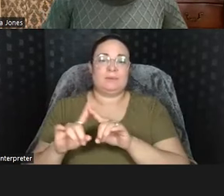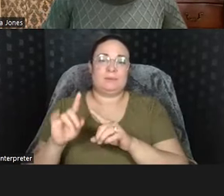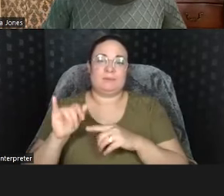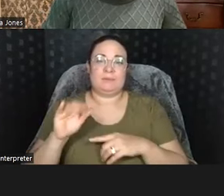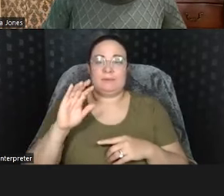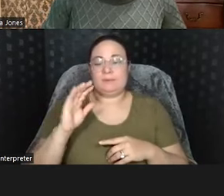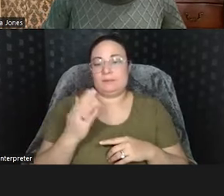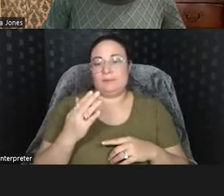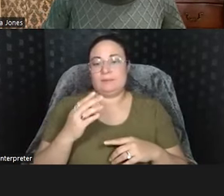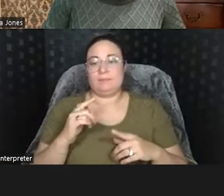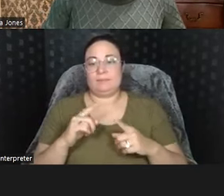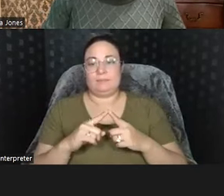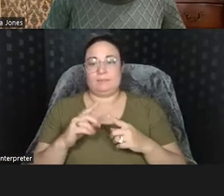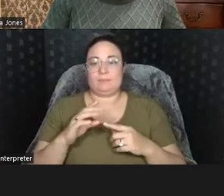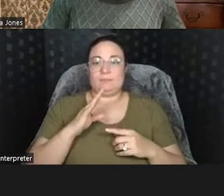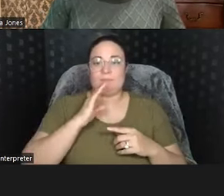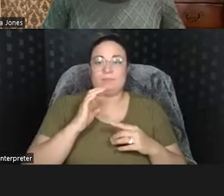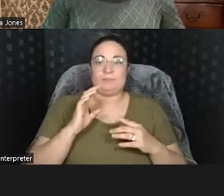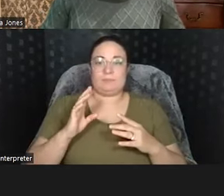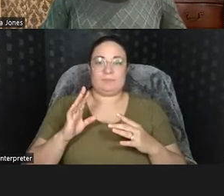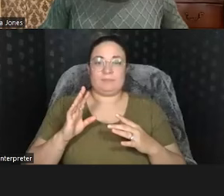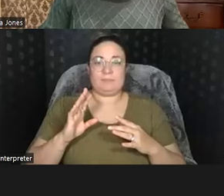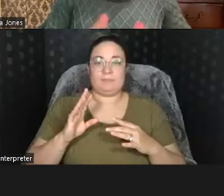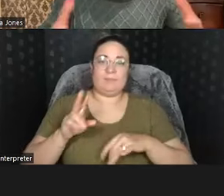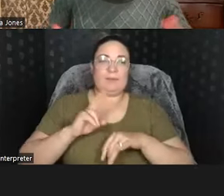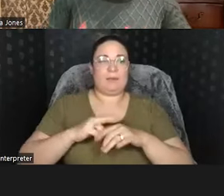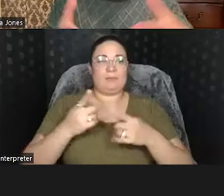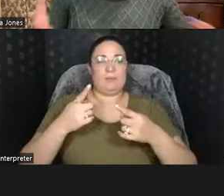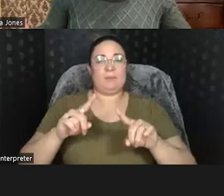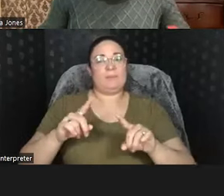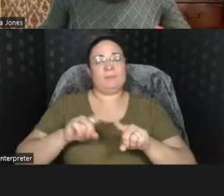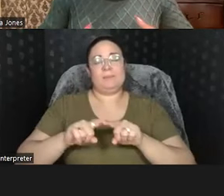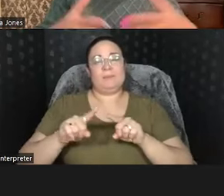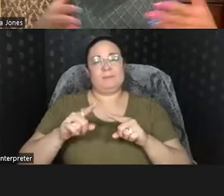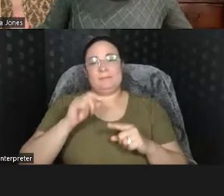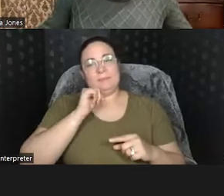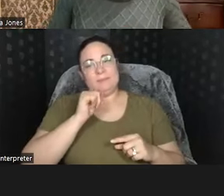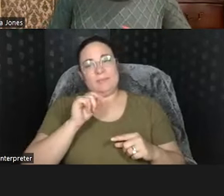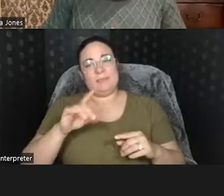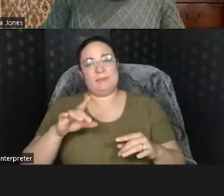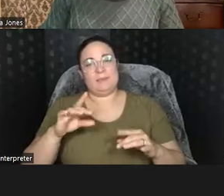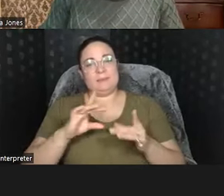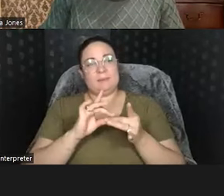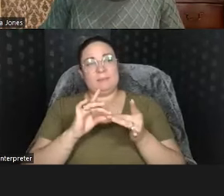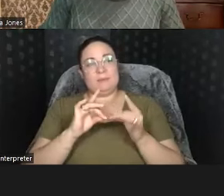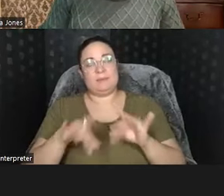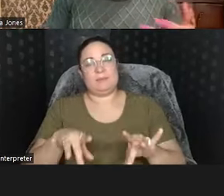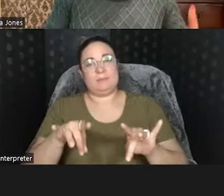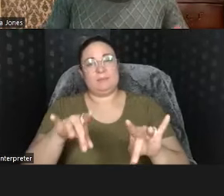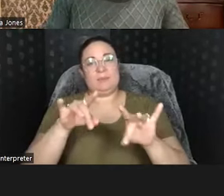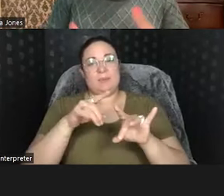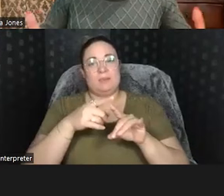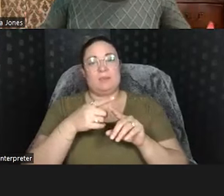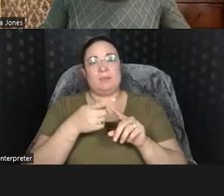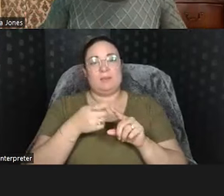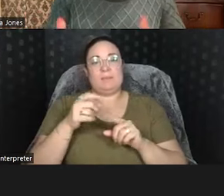seem to be organic, but they're not. And those messages are then picked up by right-wing